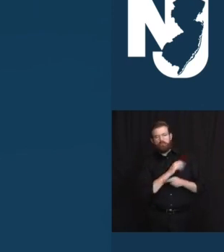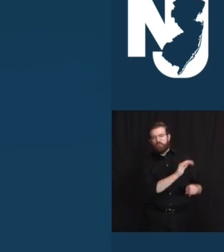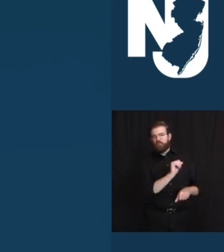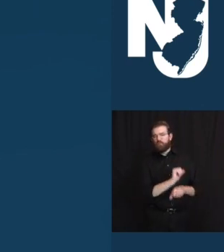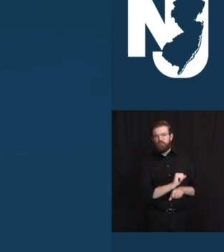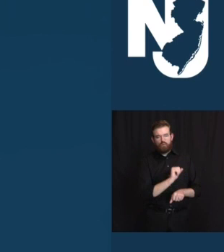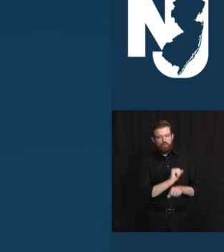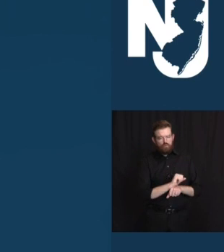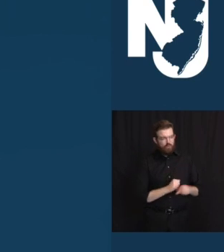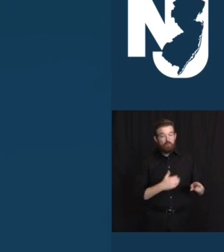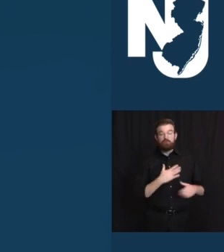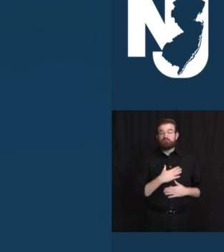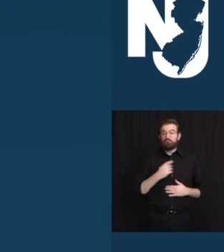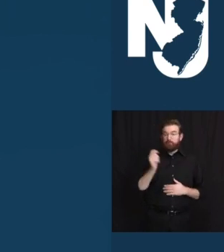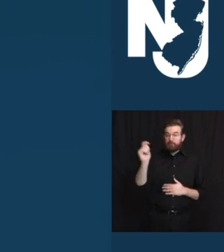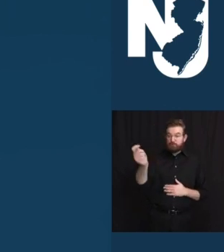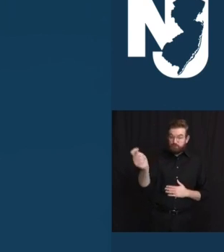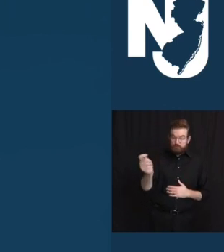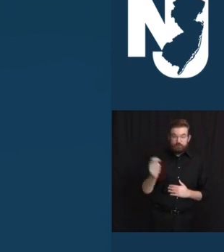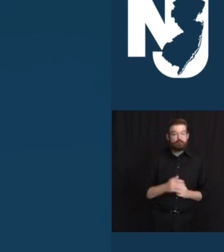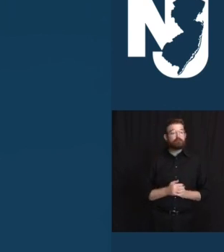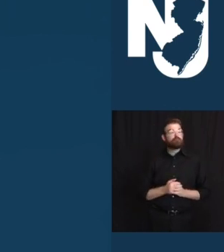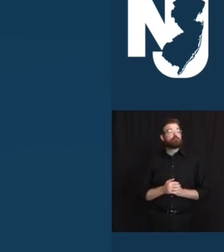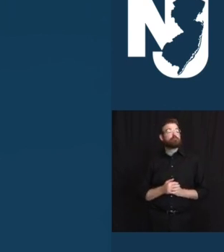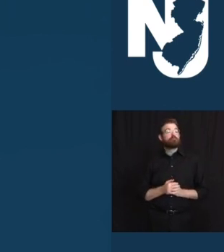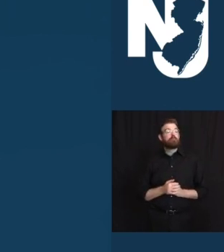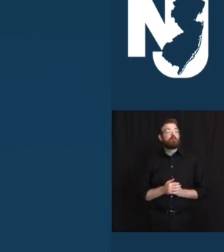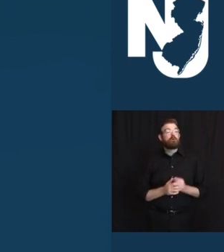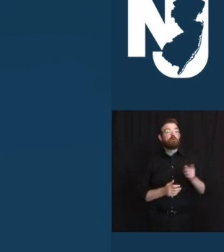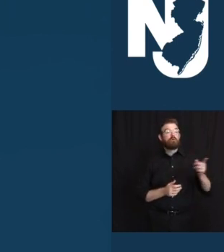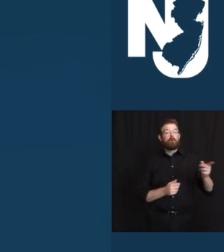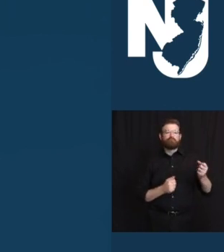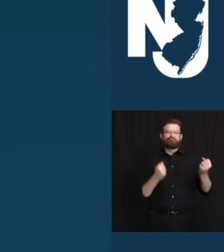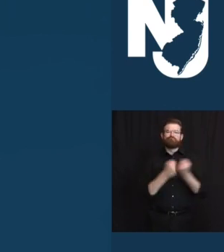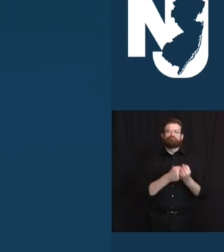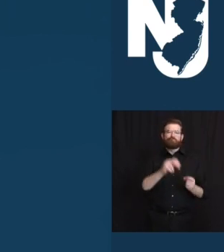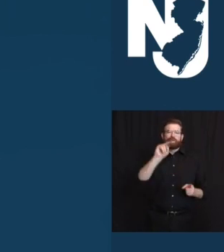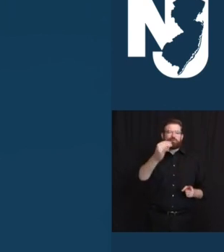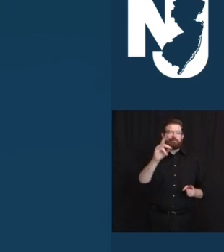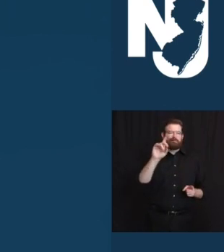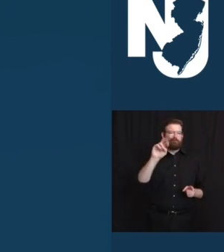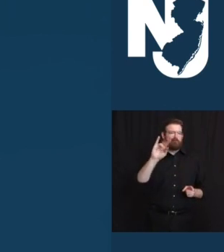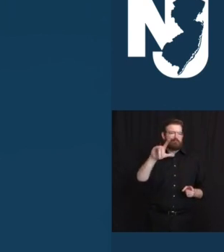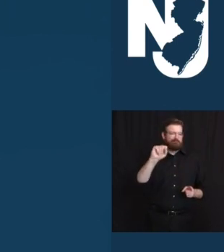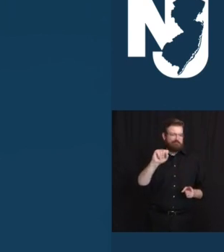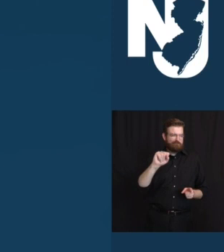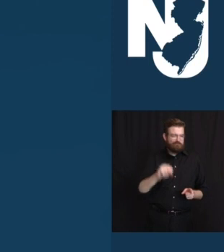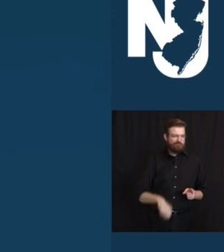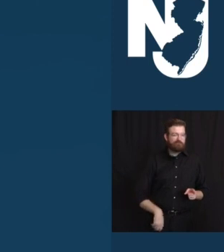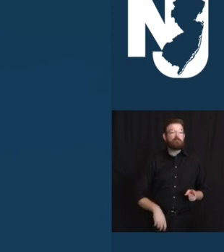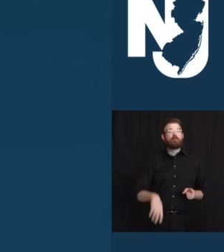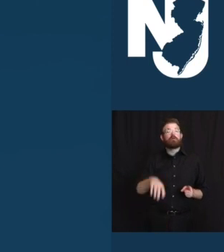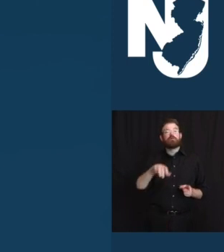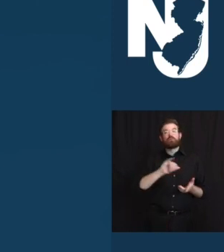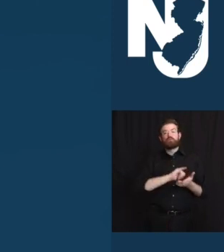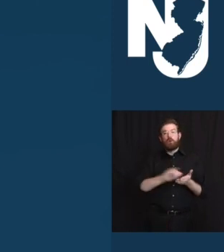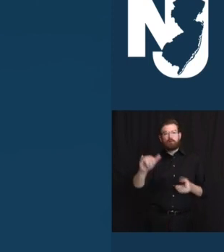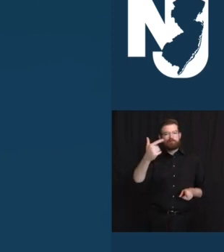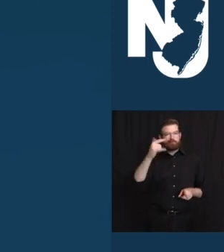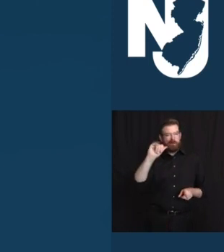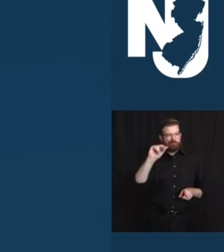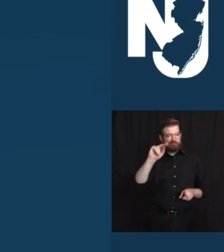took time to root for his New Jersey Devils and the New York Football Giants. He loved life and loved going on